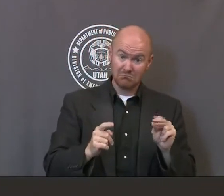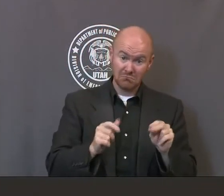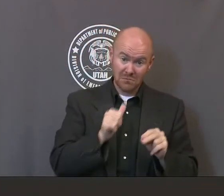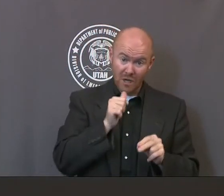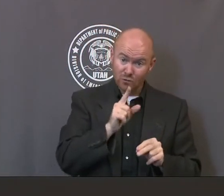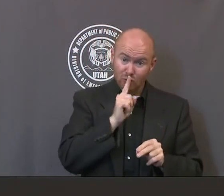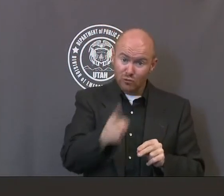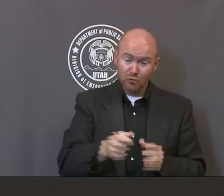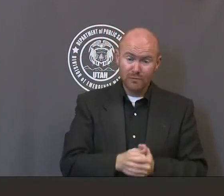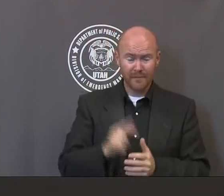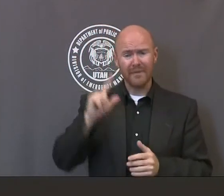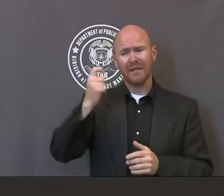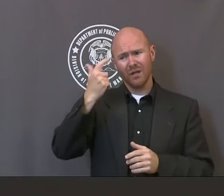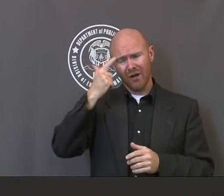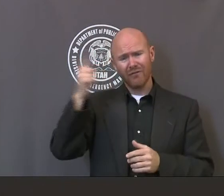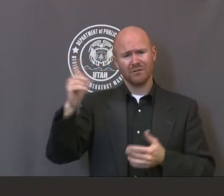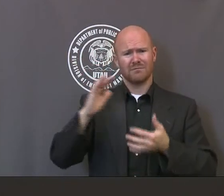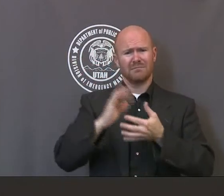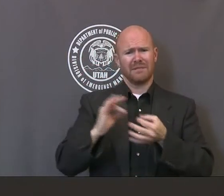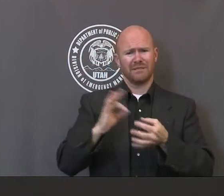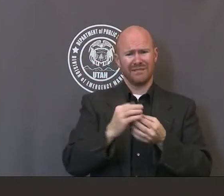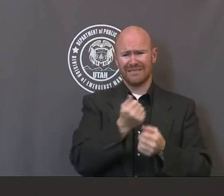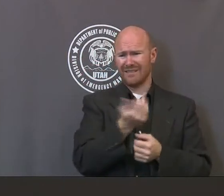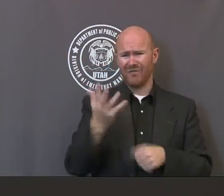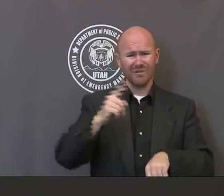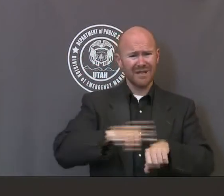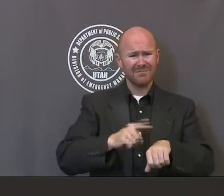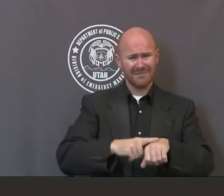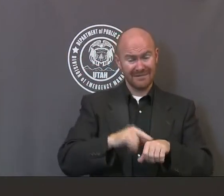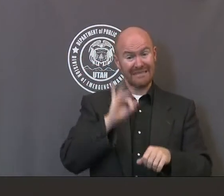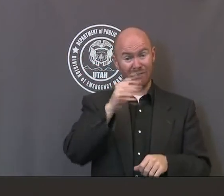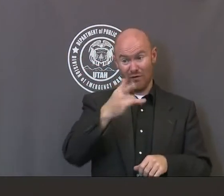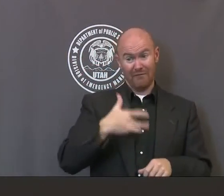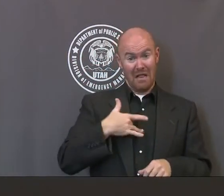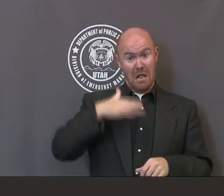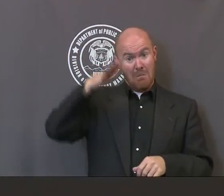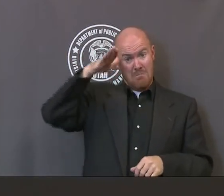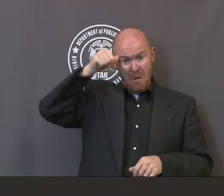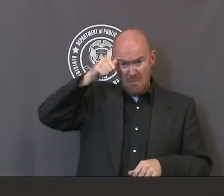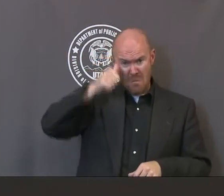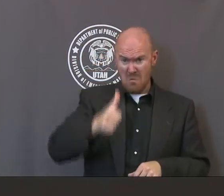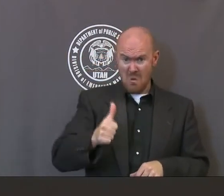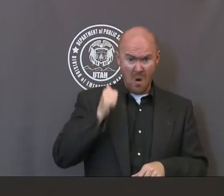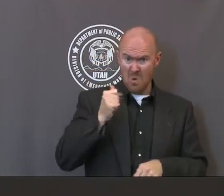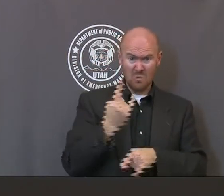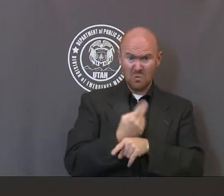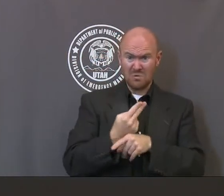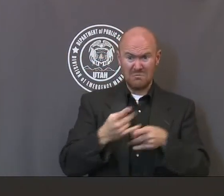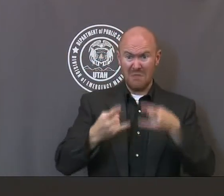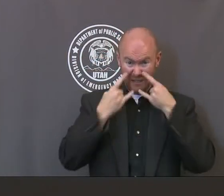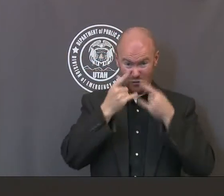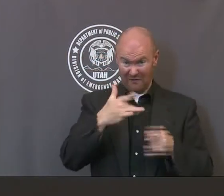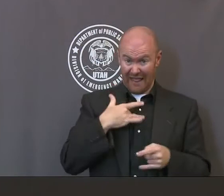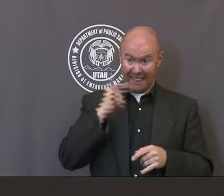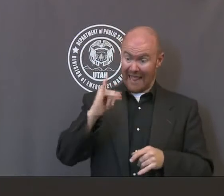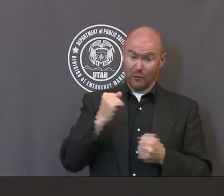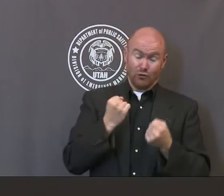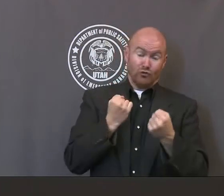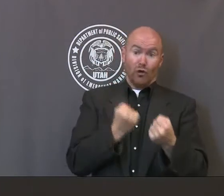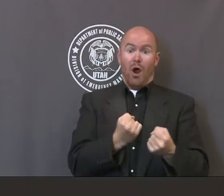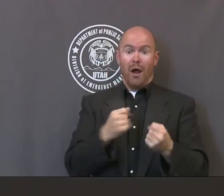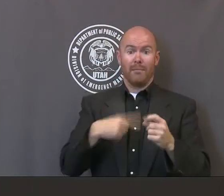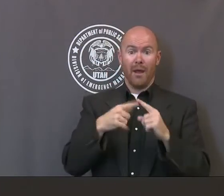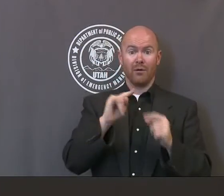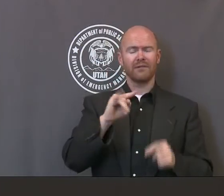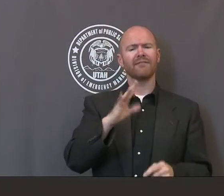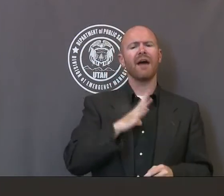I've heard the governor say before, if you're that insistent on not wearing a mask, if it's that big of a deal, what can